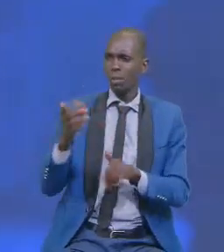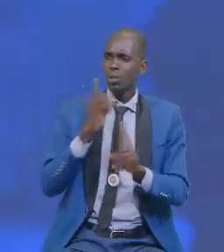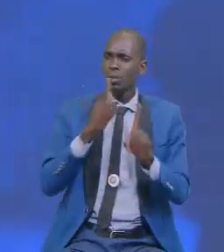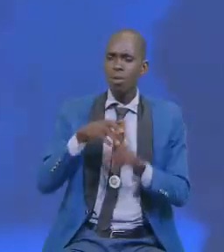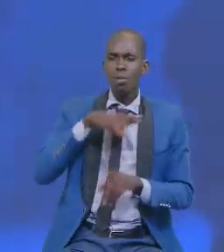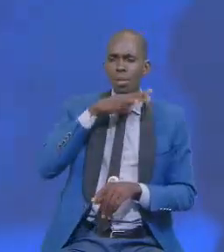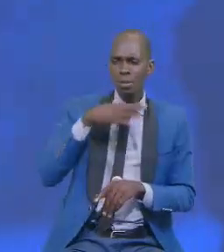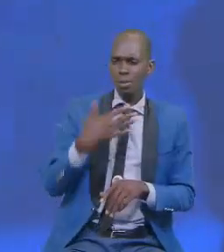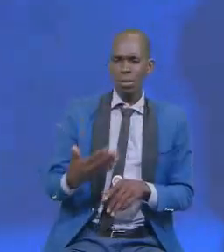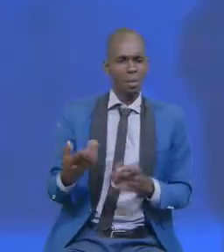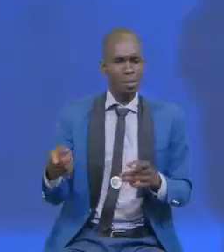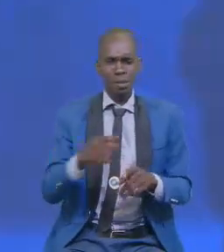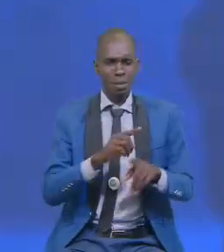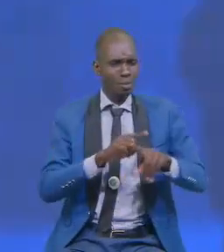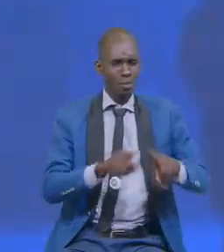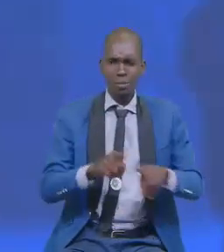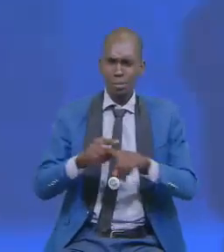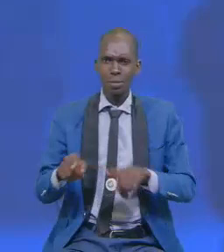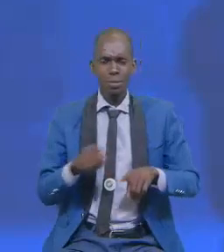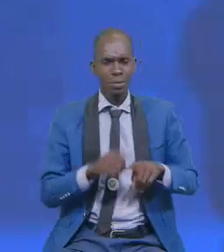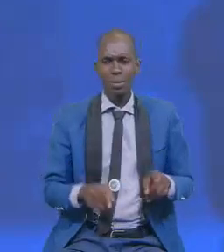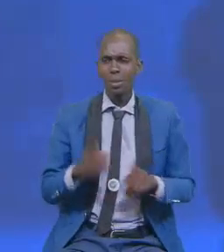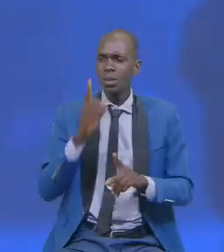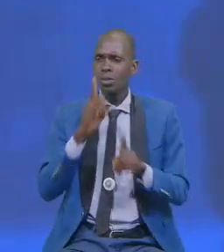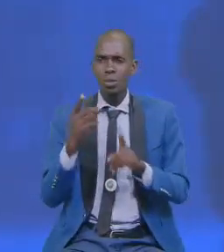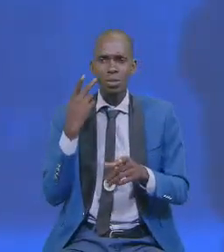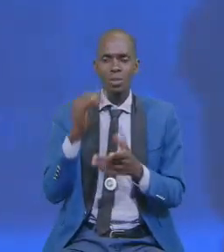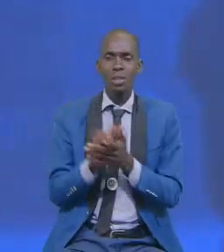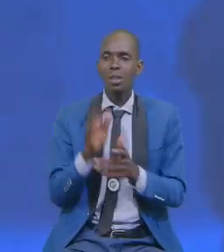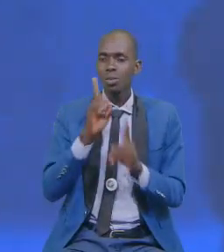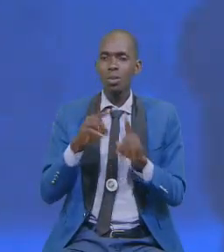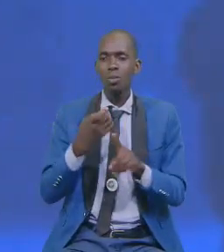you think they're in the deepest dungeon of darkness.